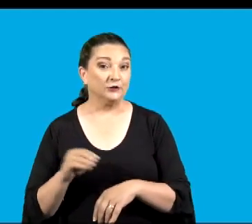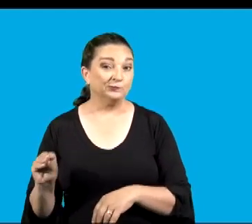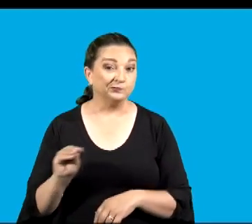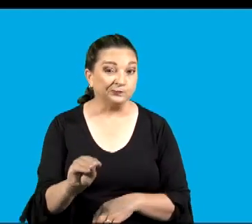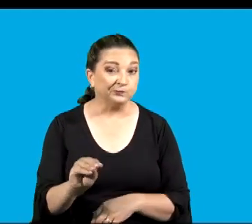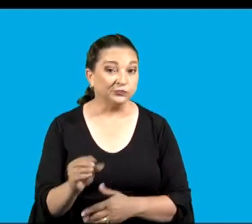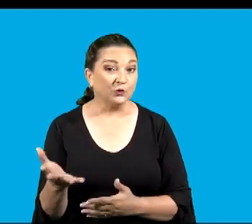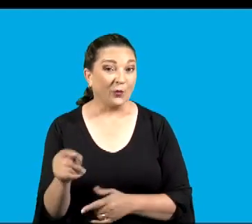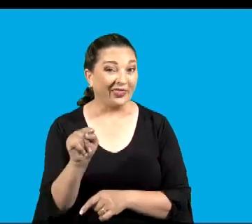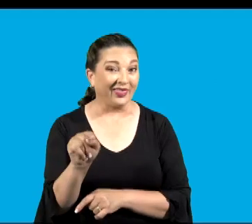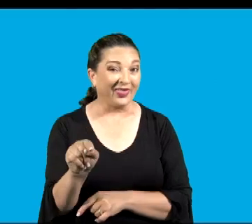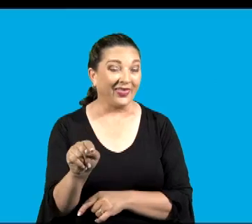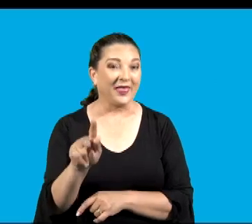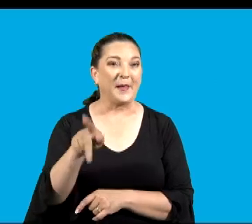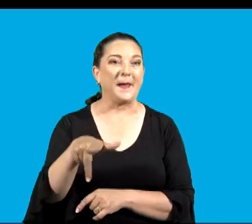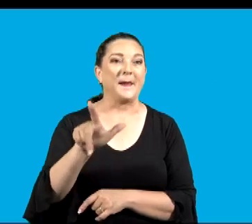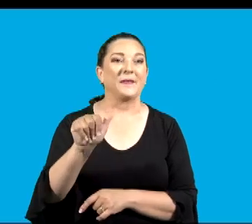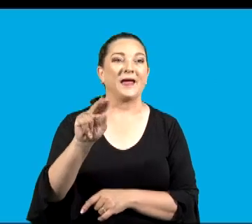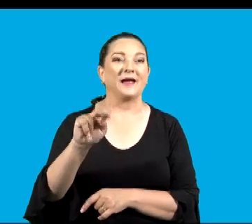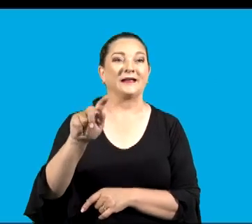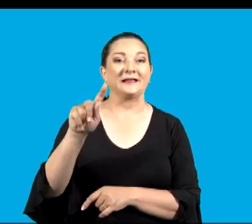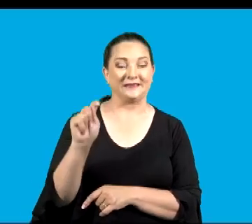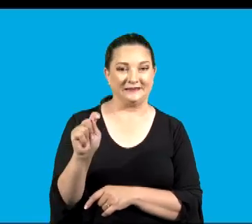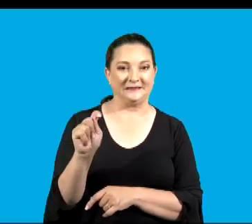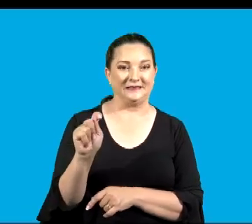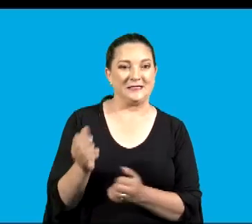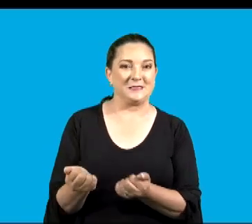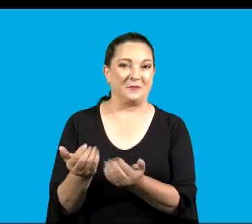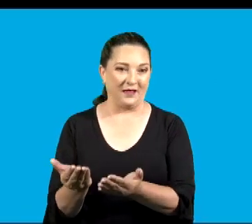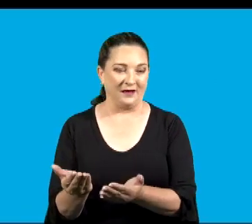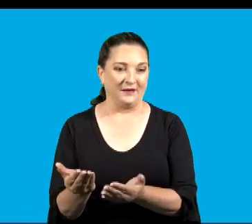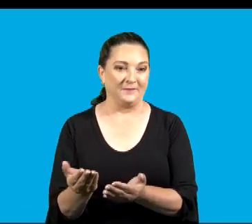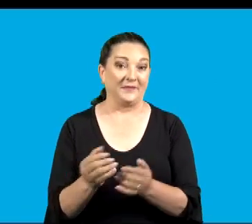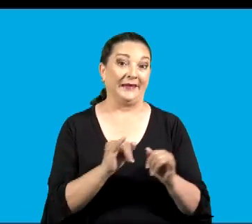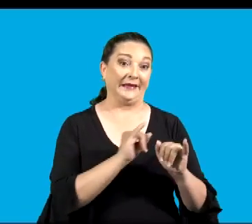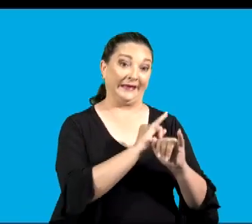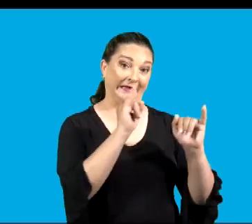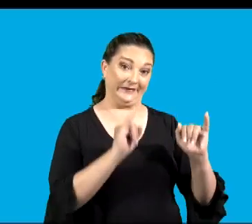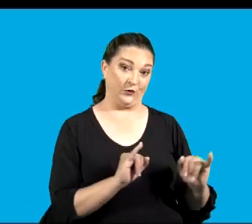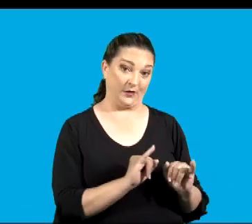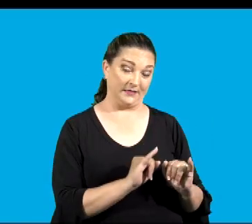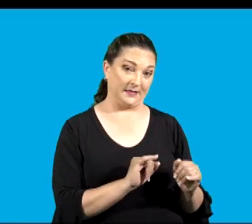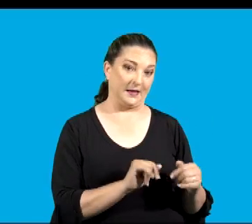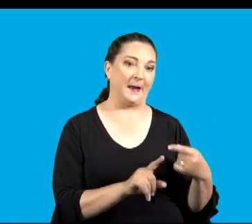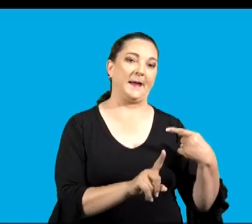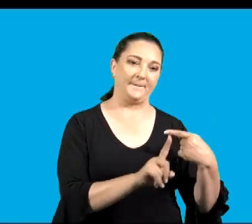it to Planet Suppliers. So we come, then we say an invoice is a plus